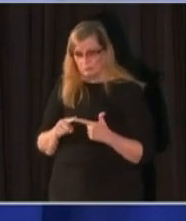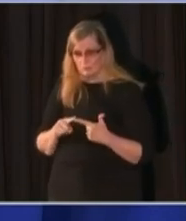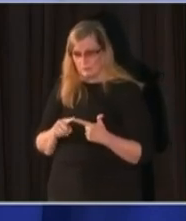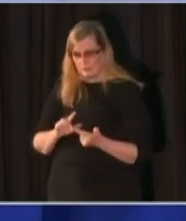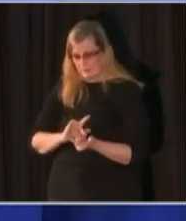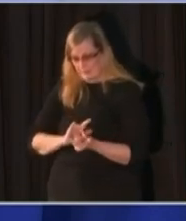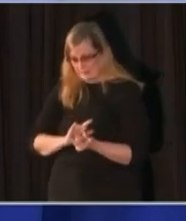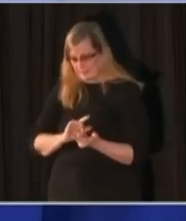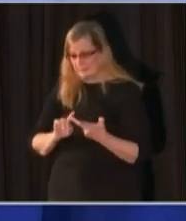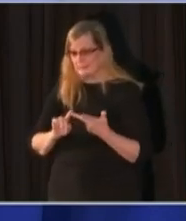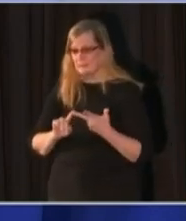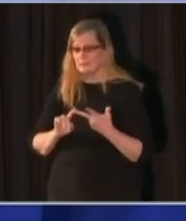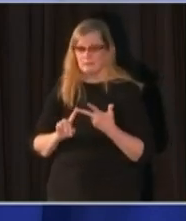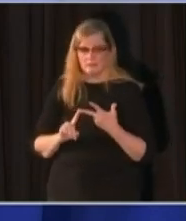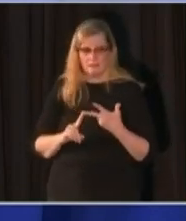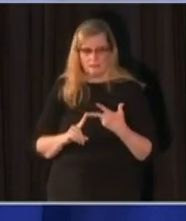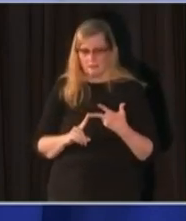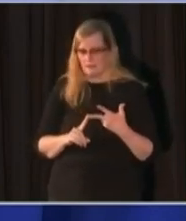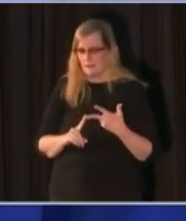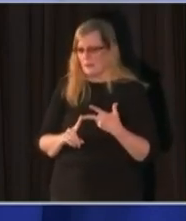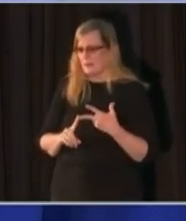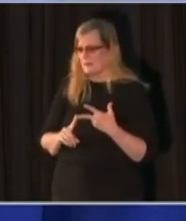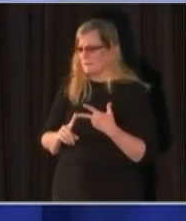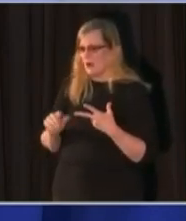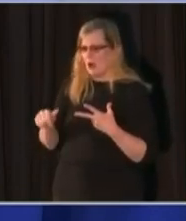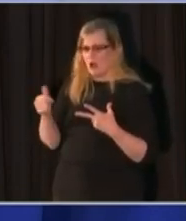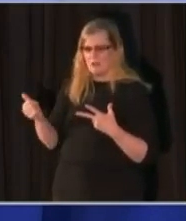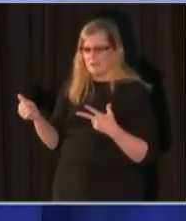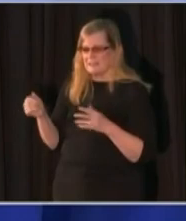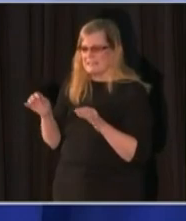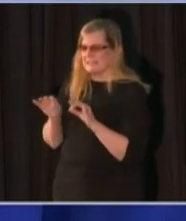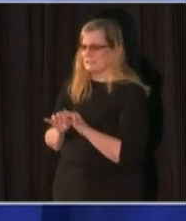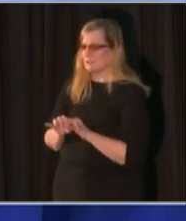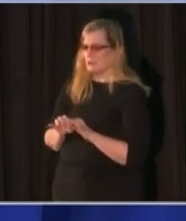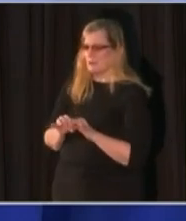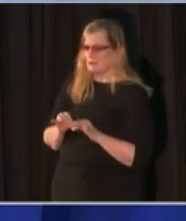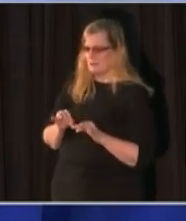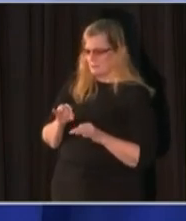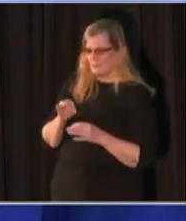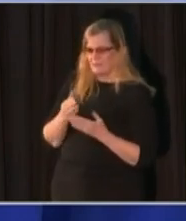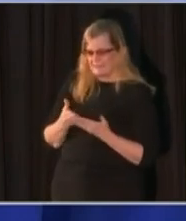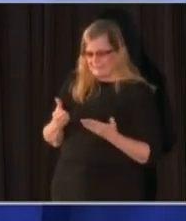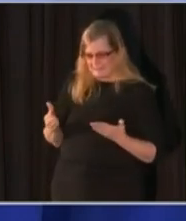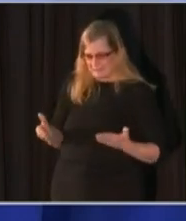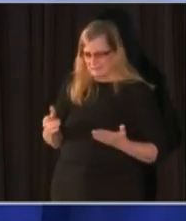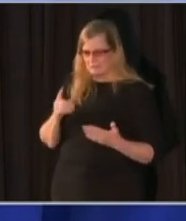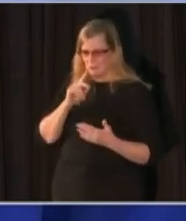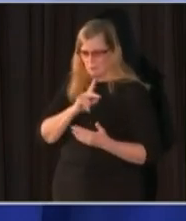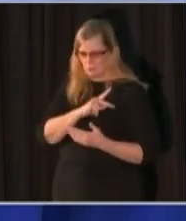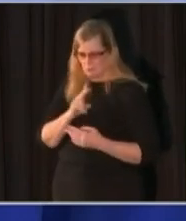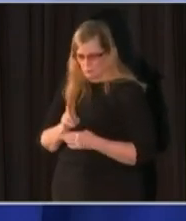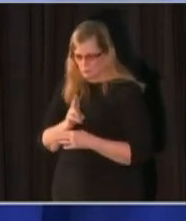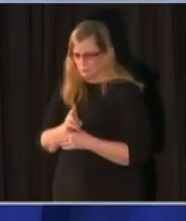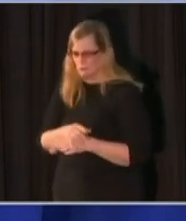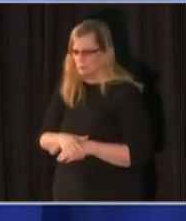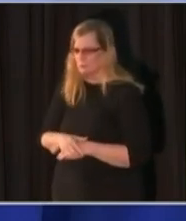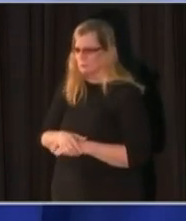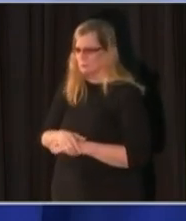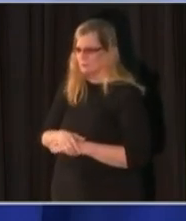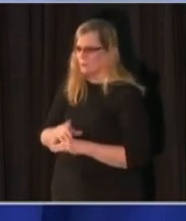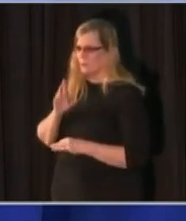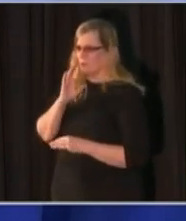medications and other essential supplies. And we would be providing those free of